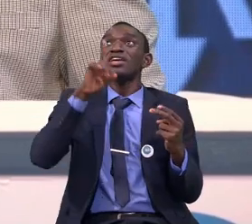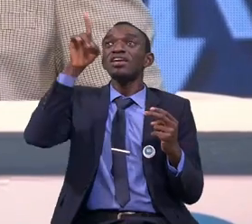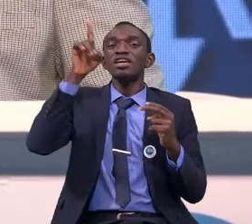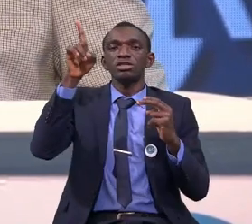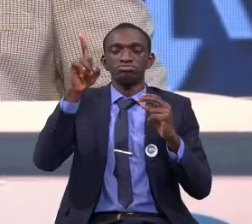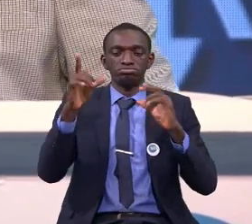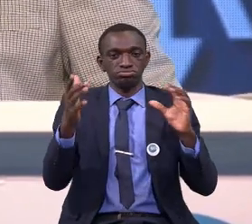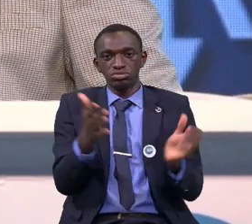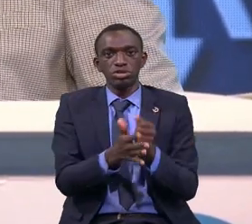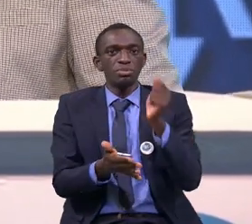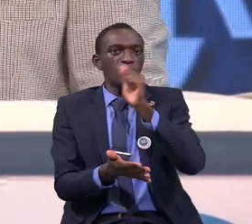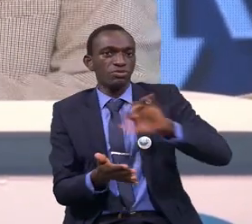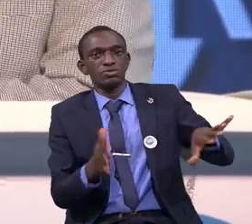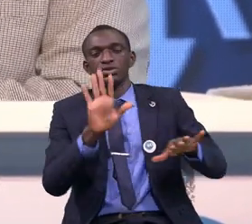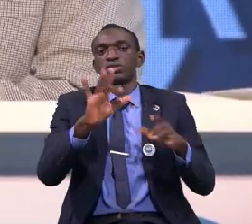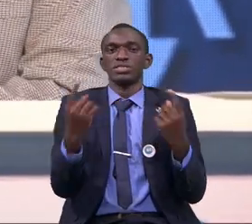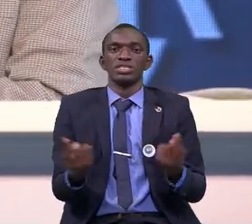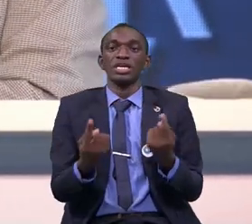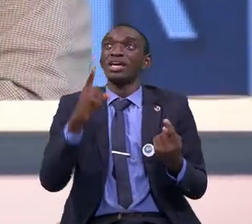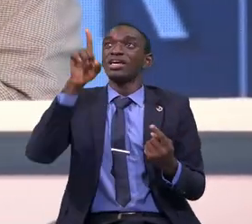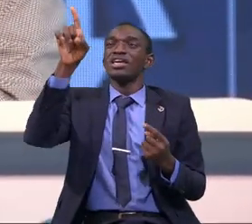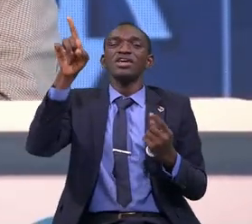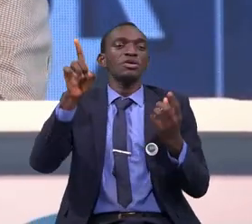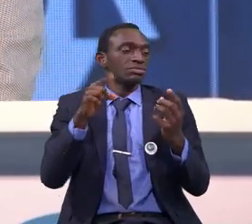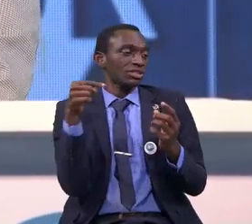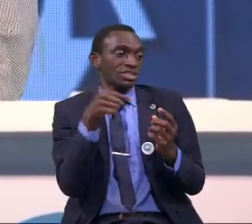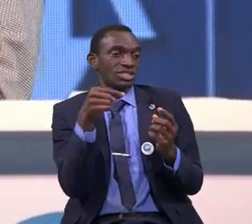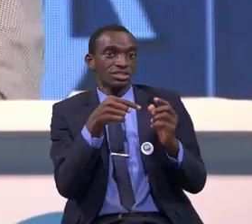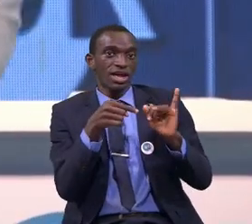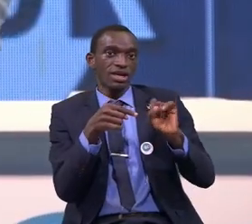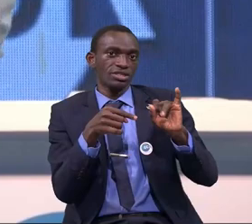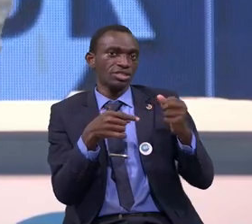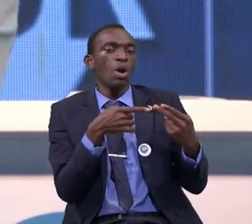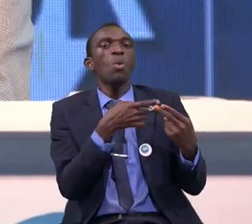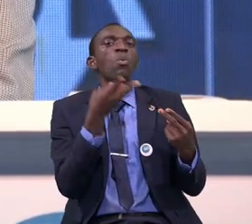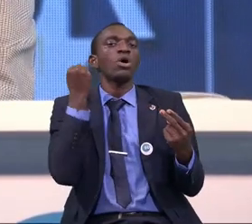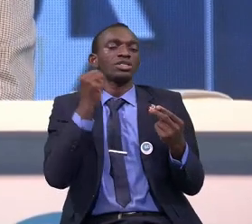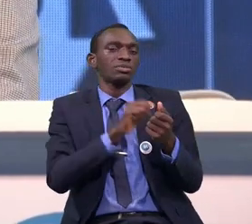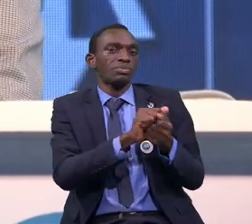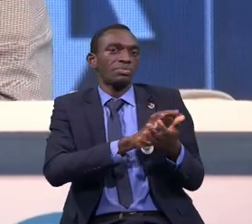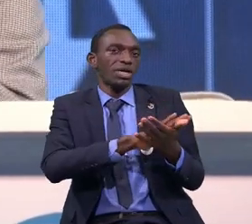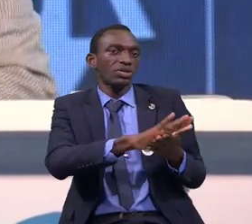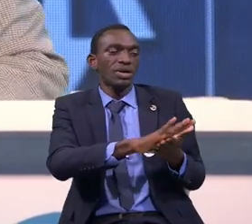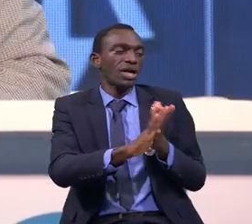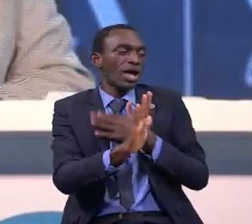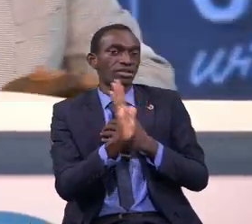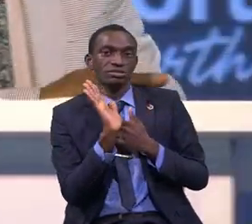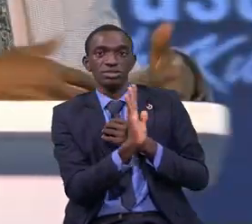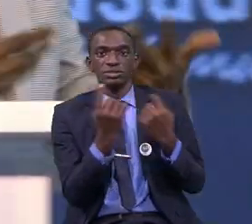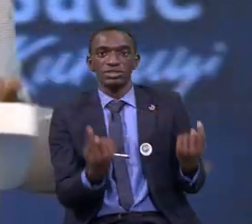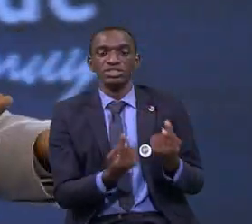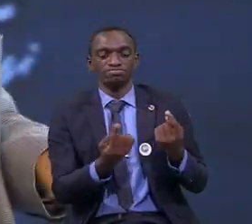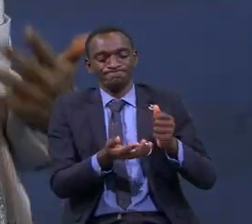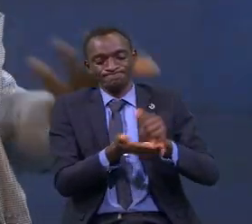away. He was pardoned. And your sin purged.